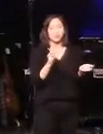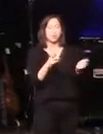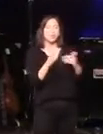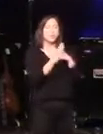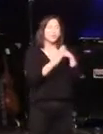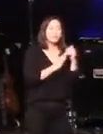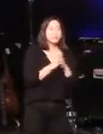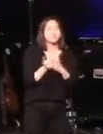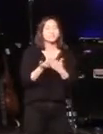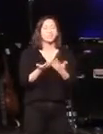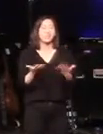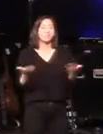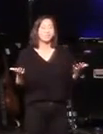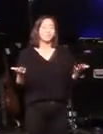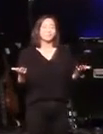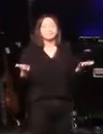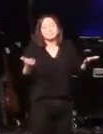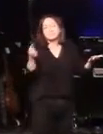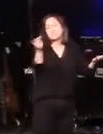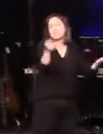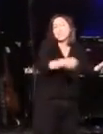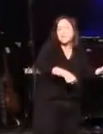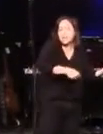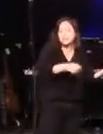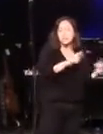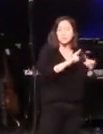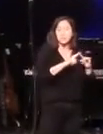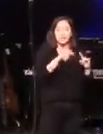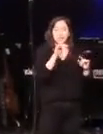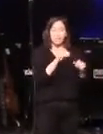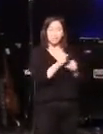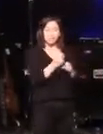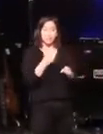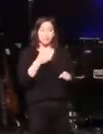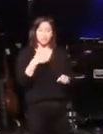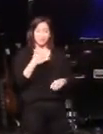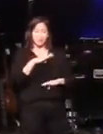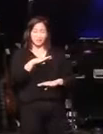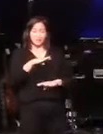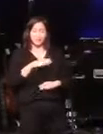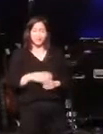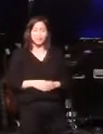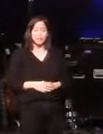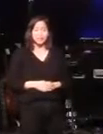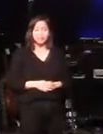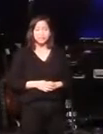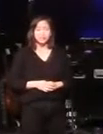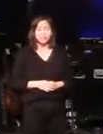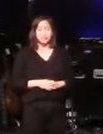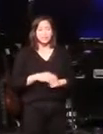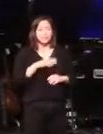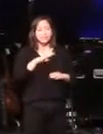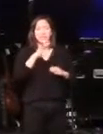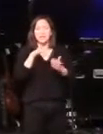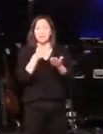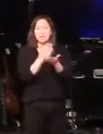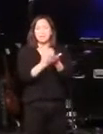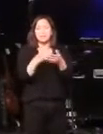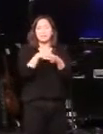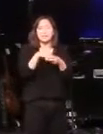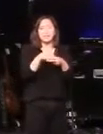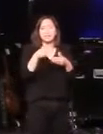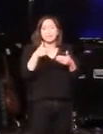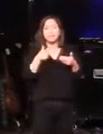do all those things to be a part of it. But the contentment part, that part inside of me,